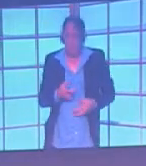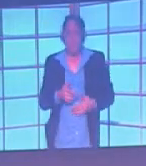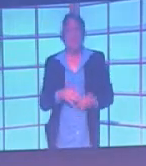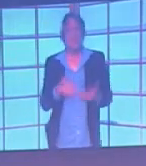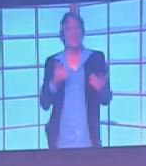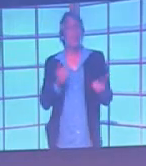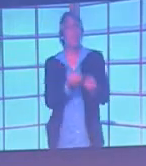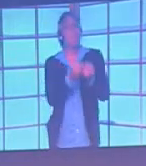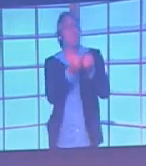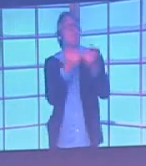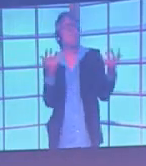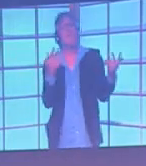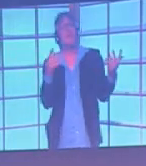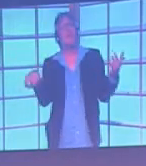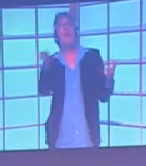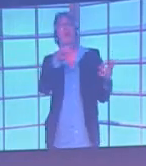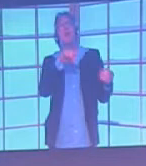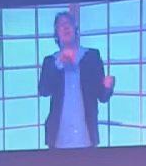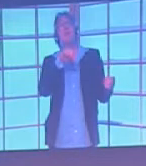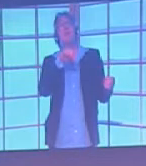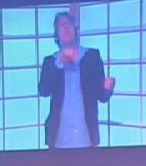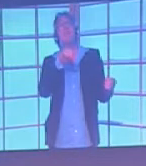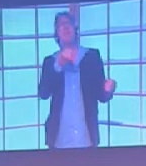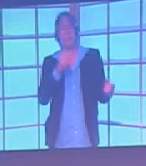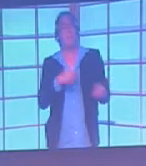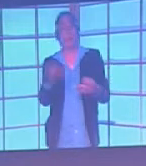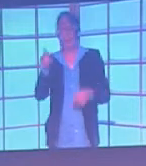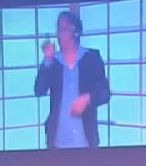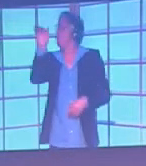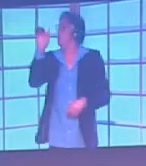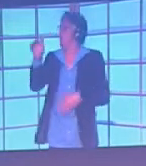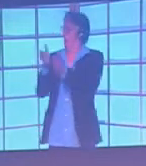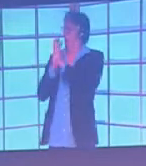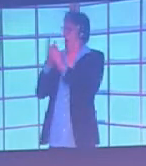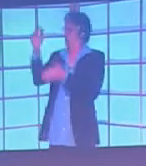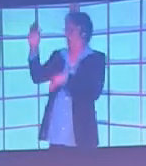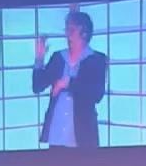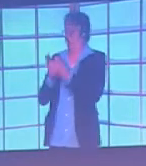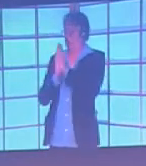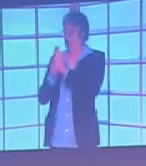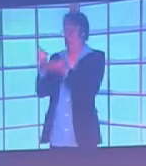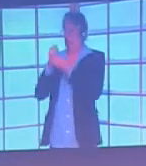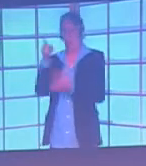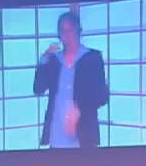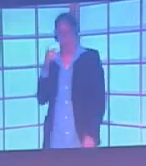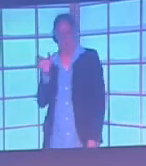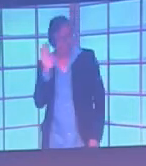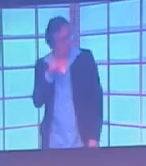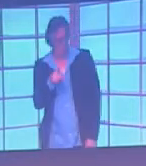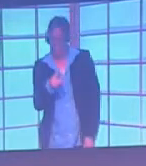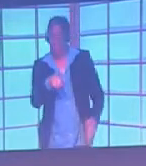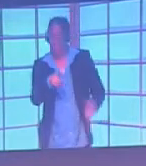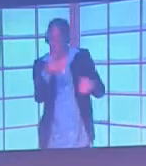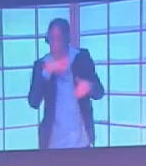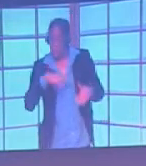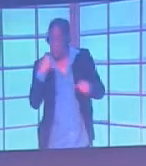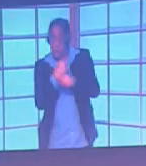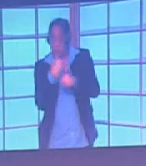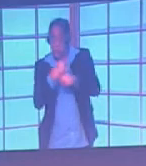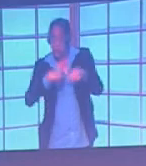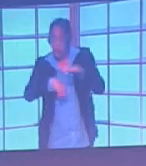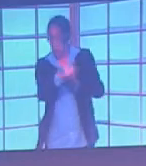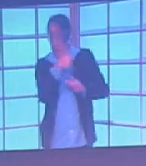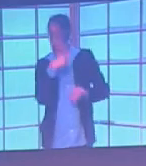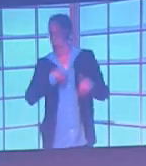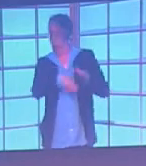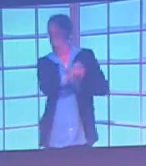football's very rich, why aren't they giving you any money? Don't be afraid to say that. You will have to have some uncomfortable conversations, but